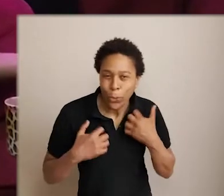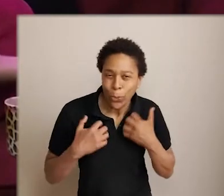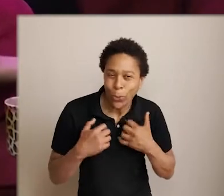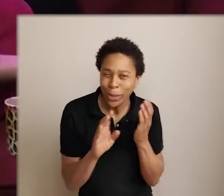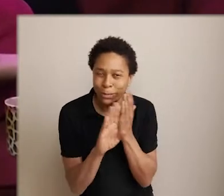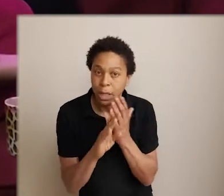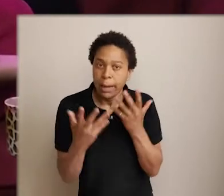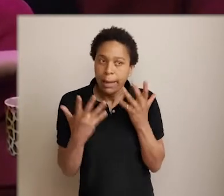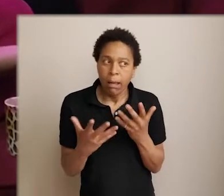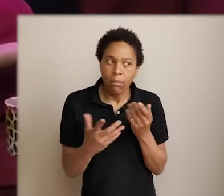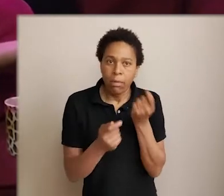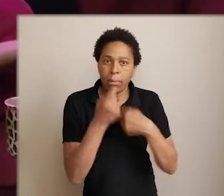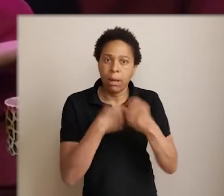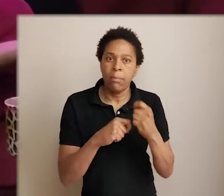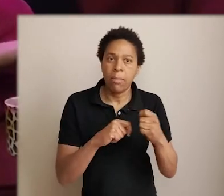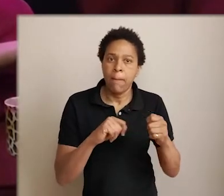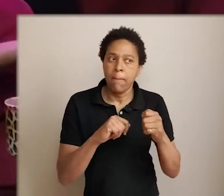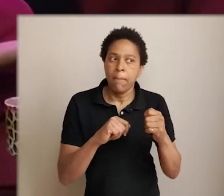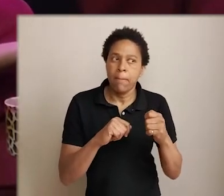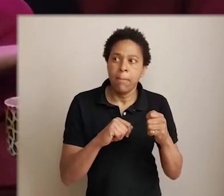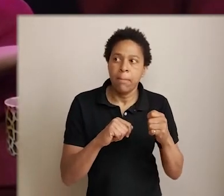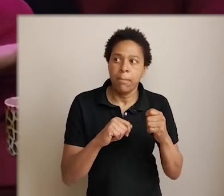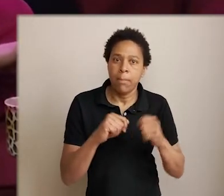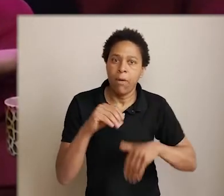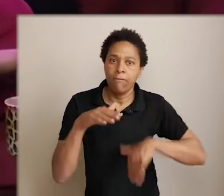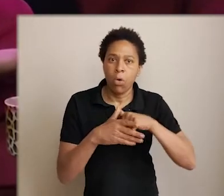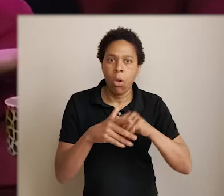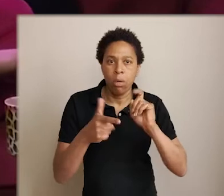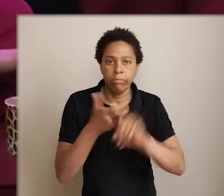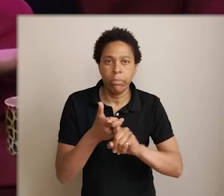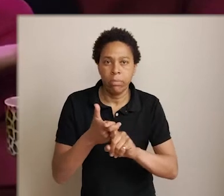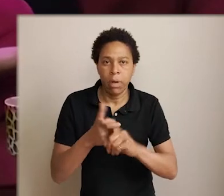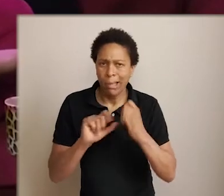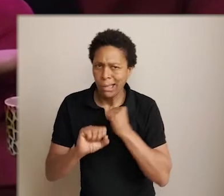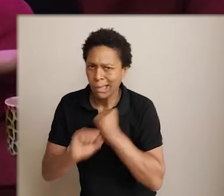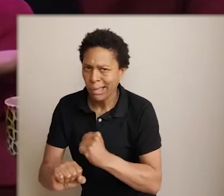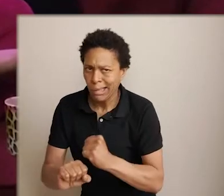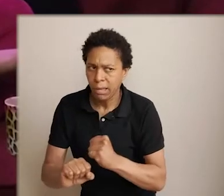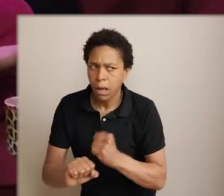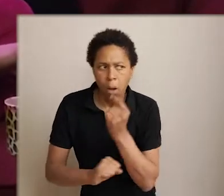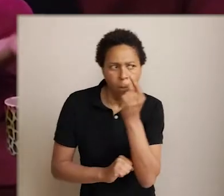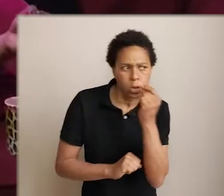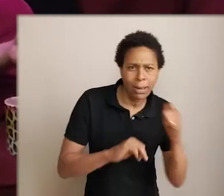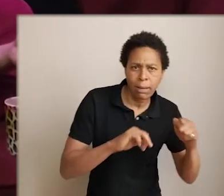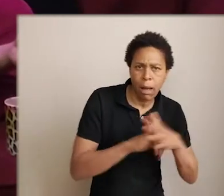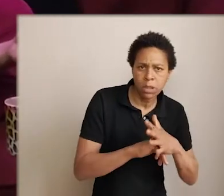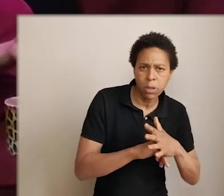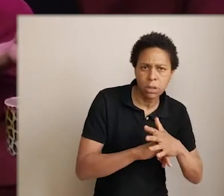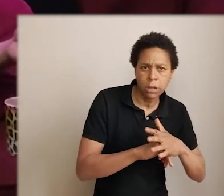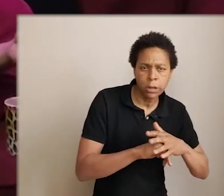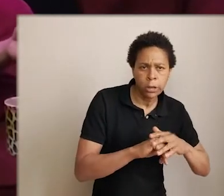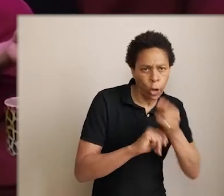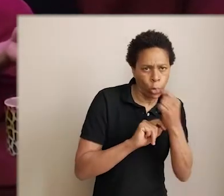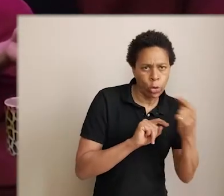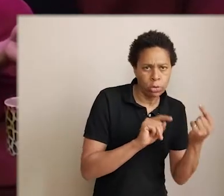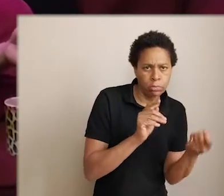leaving a marriage and a very unpleasant and violent husband who might be extremely